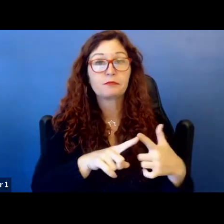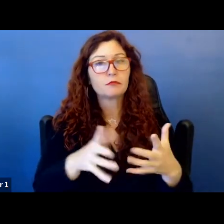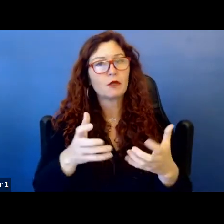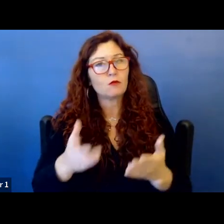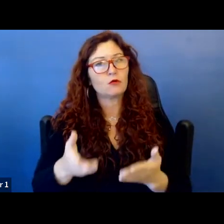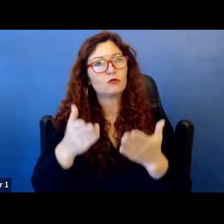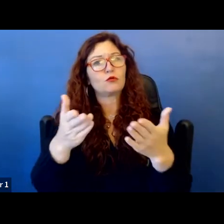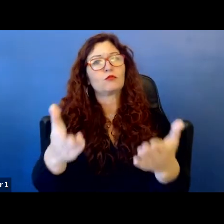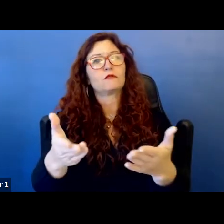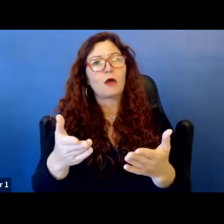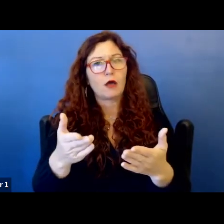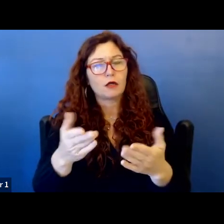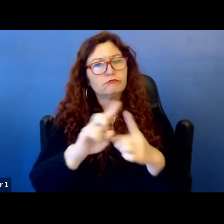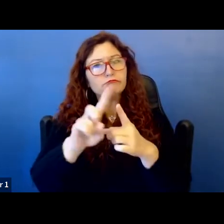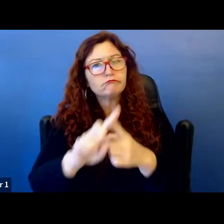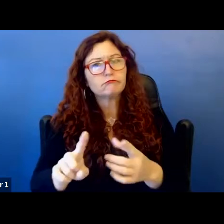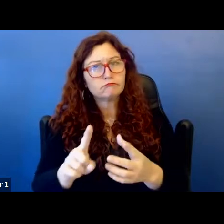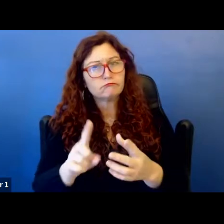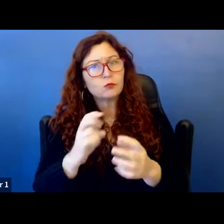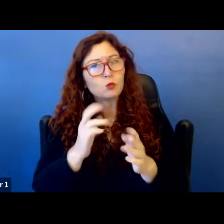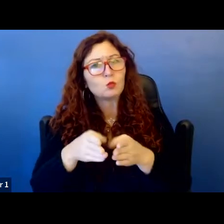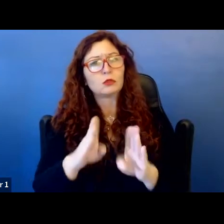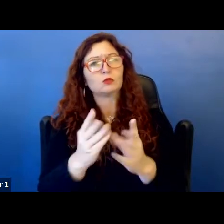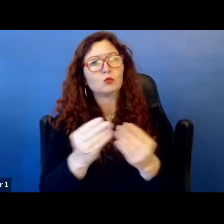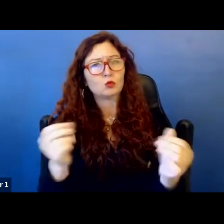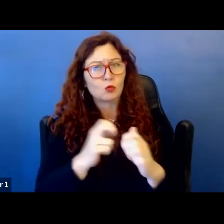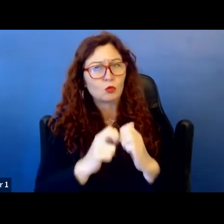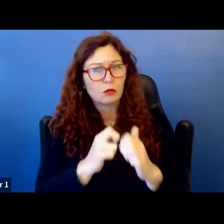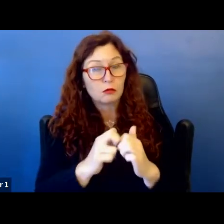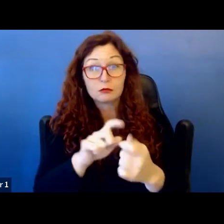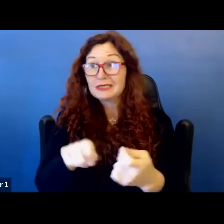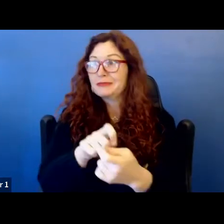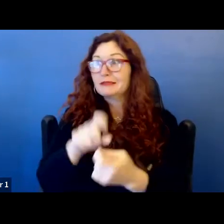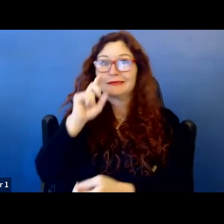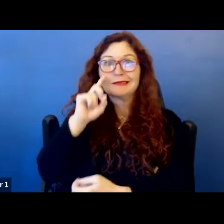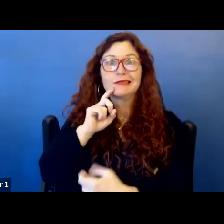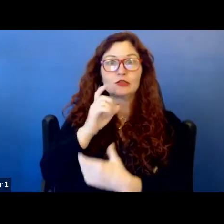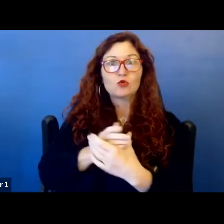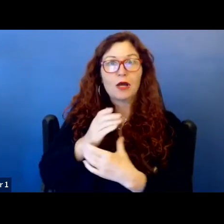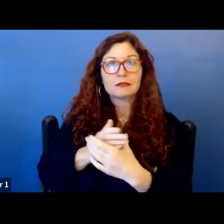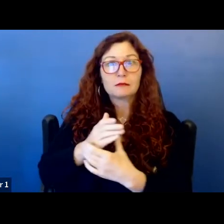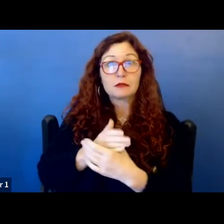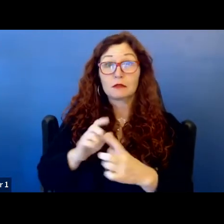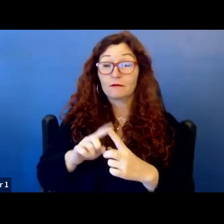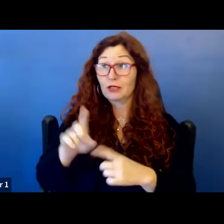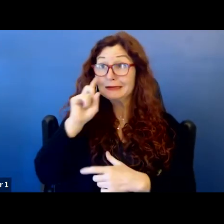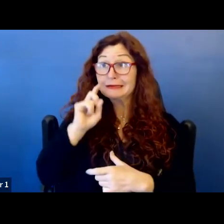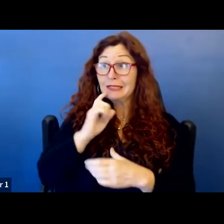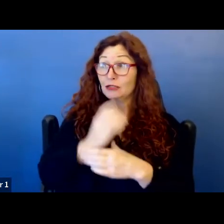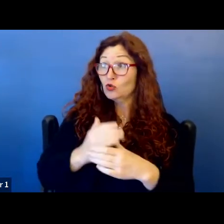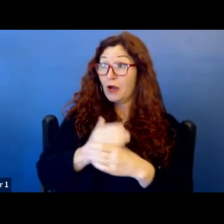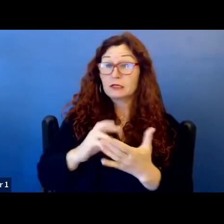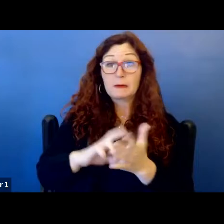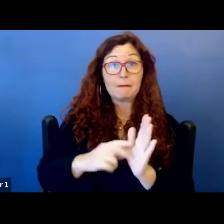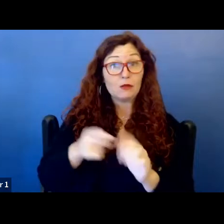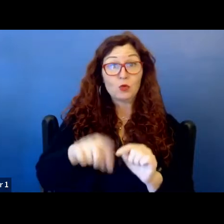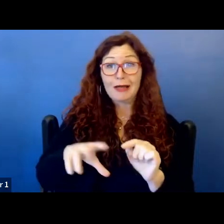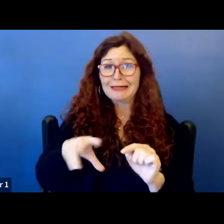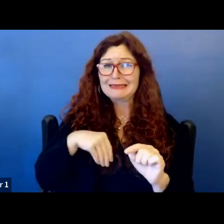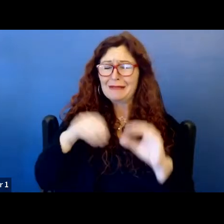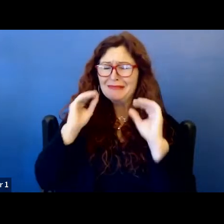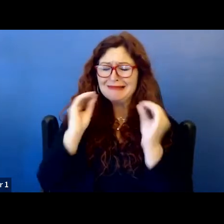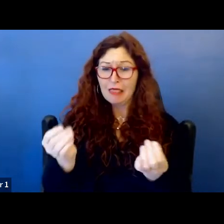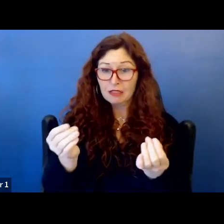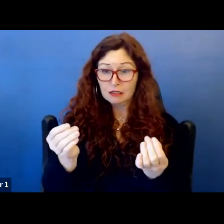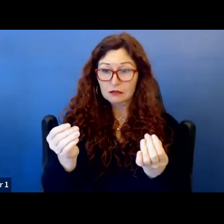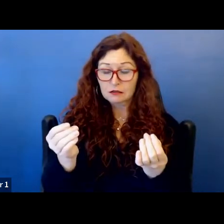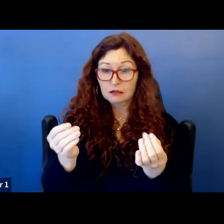sexual harassment to attack sexual harassment you have to have zero tolerance and to get zero tolerance you have